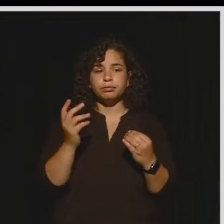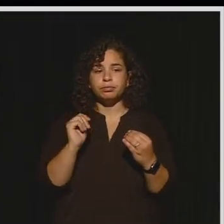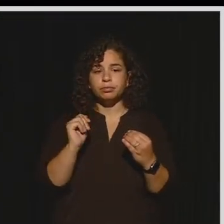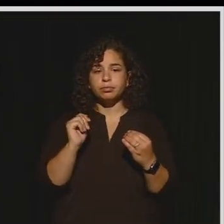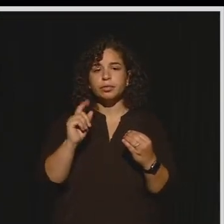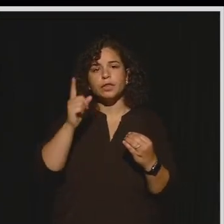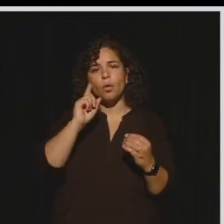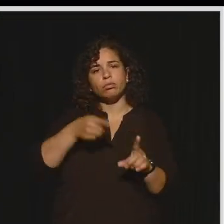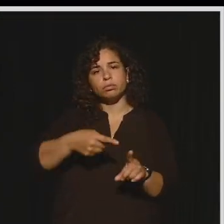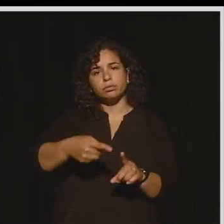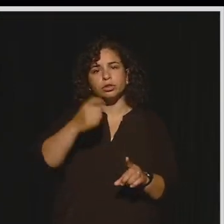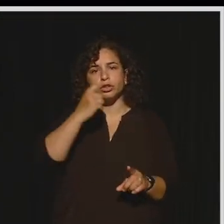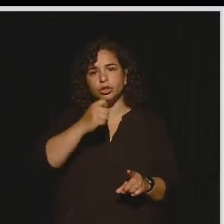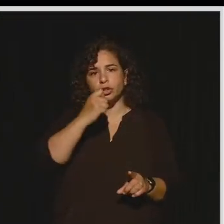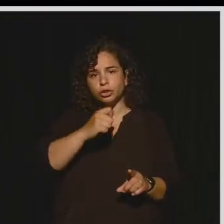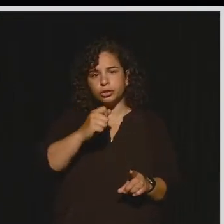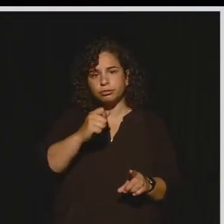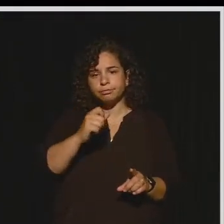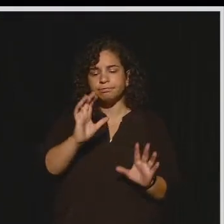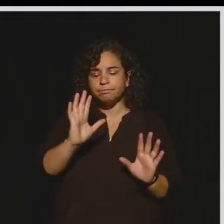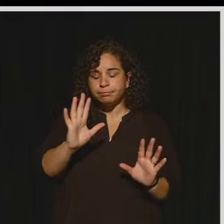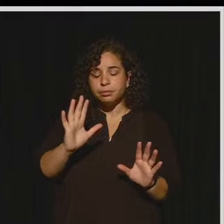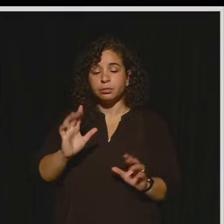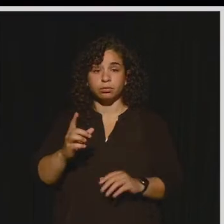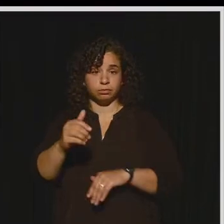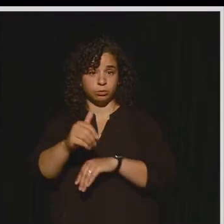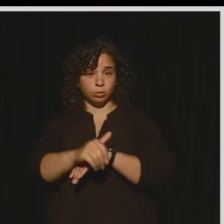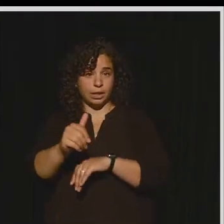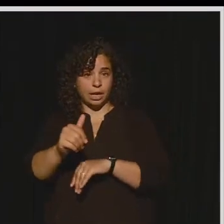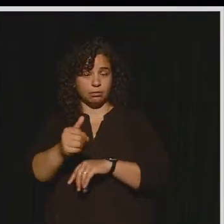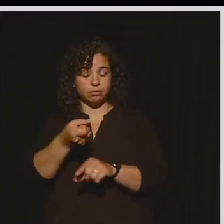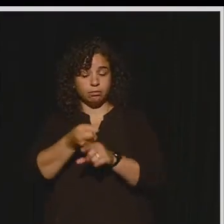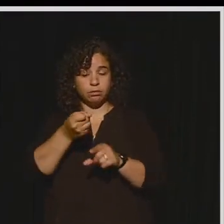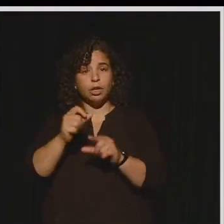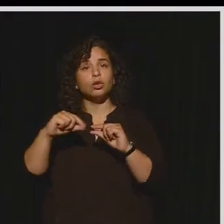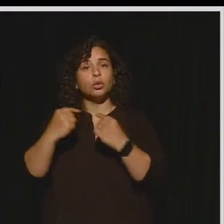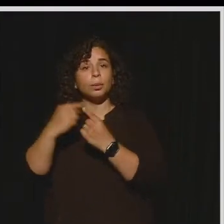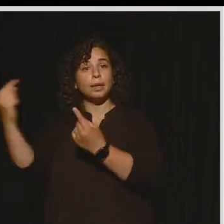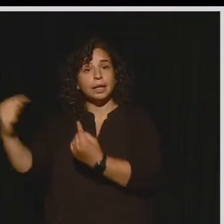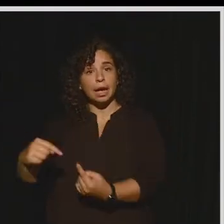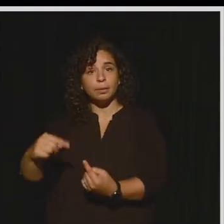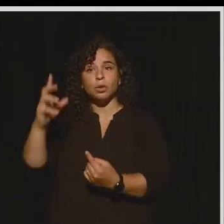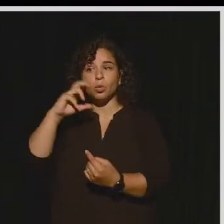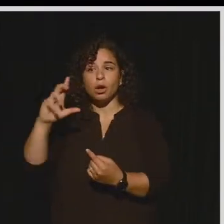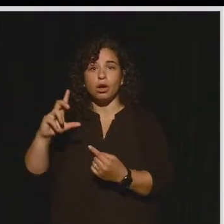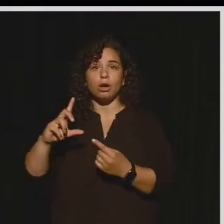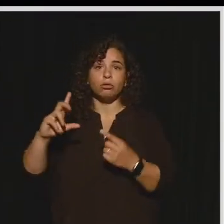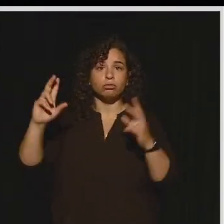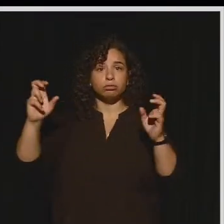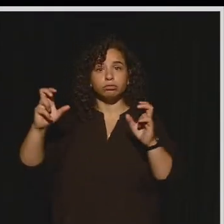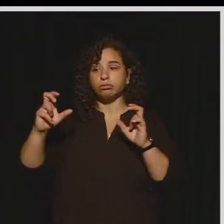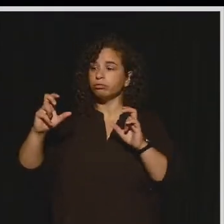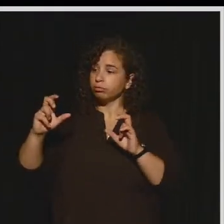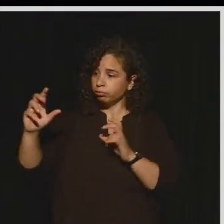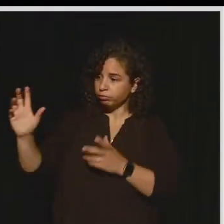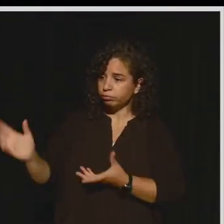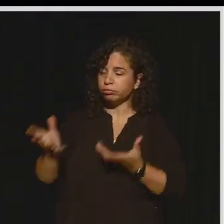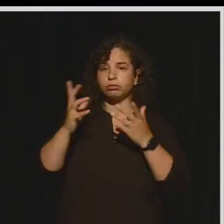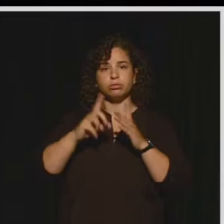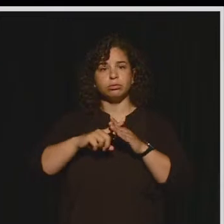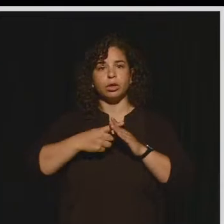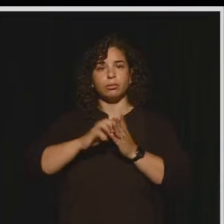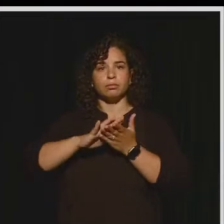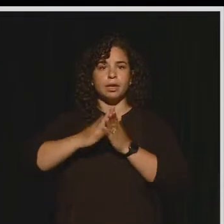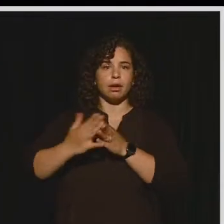girls. And one night they had a group come in that was being initiated. And there was this girl in